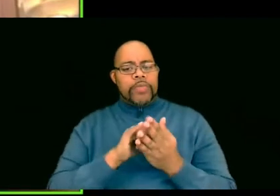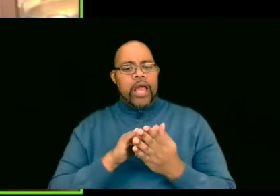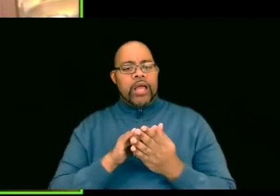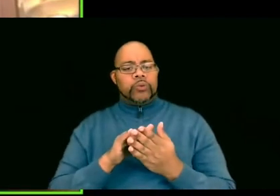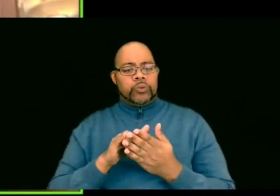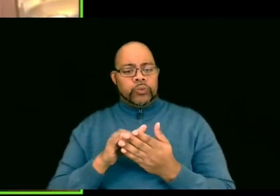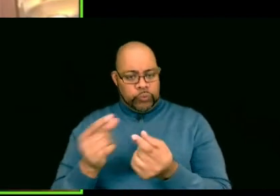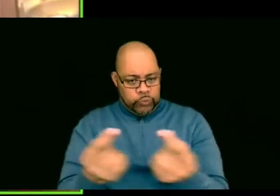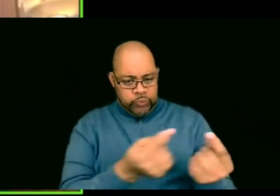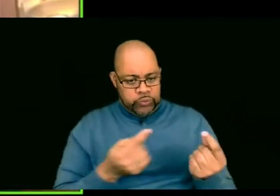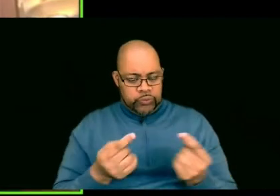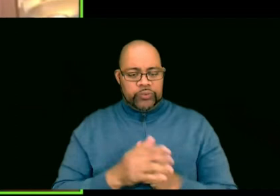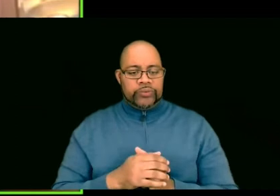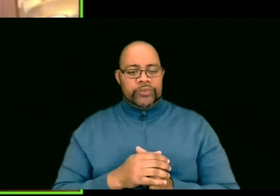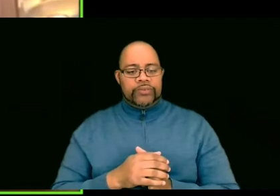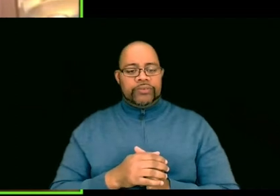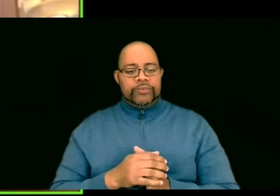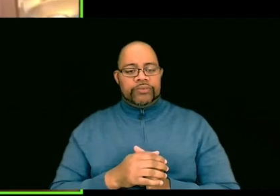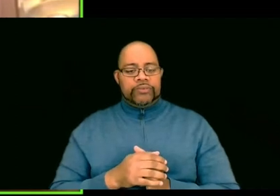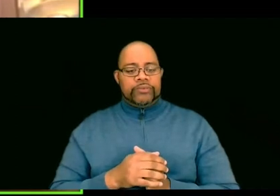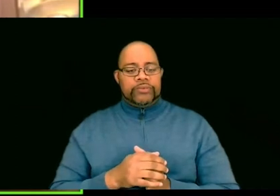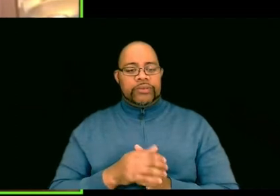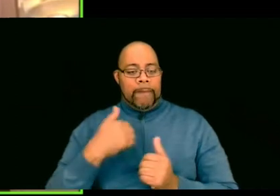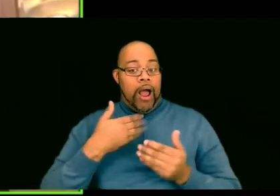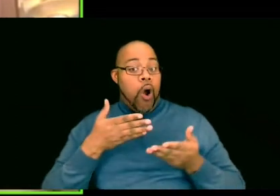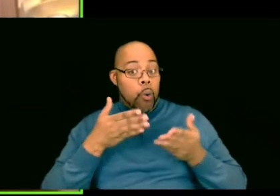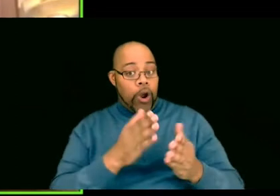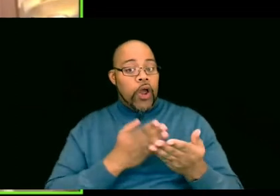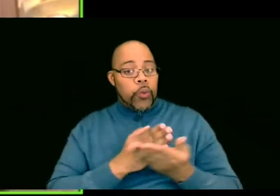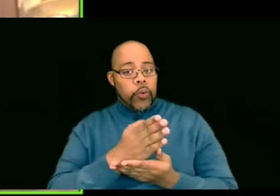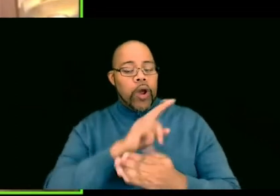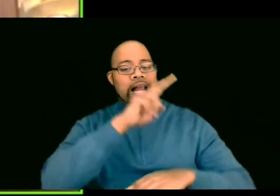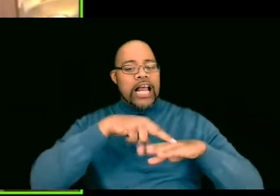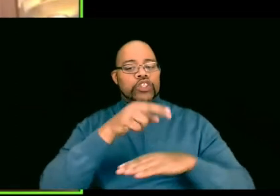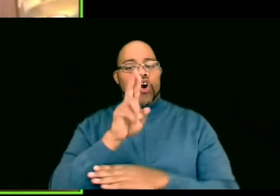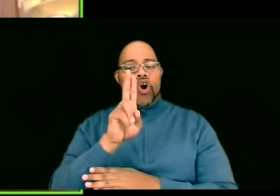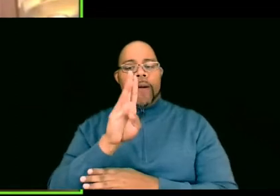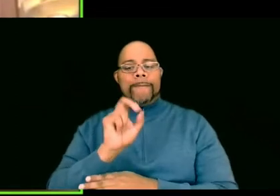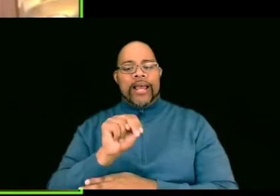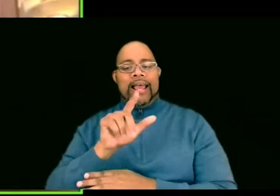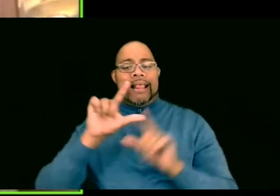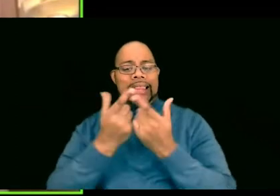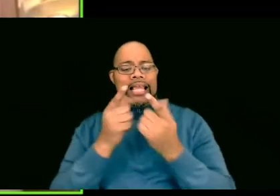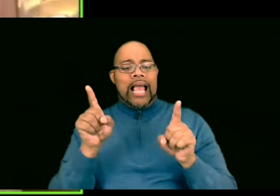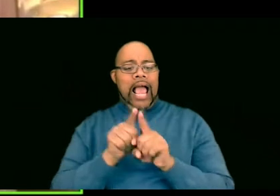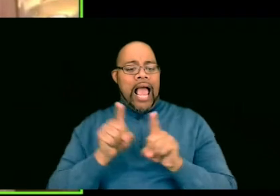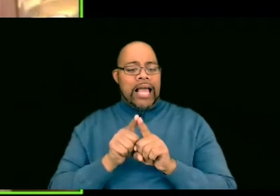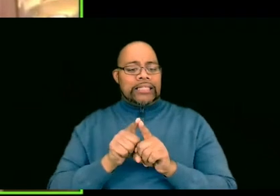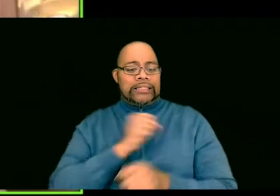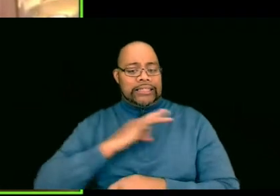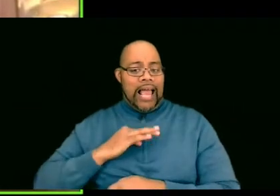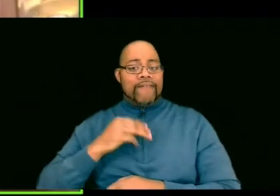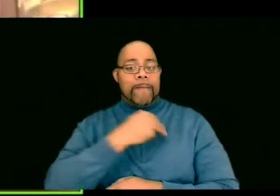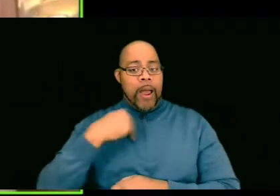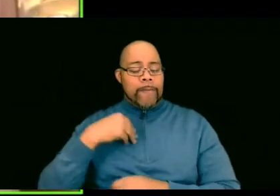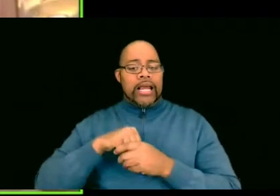effort that was going on. That was, my route was through the National Urban League as a faculty